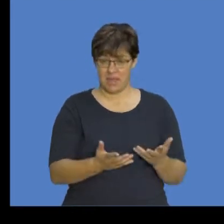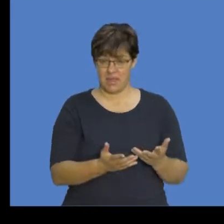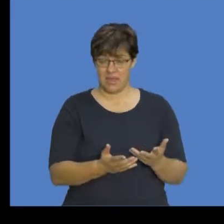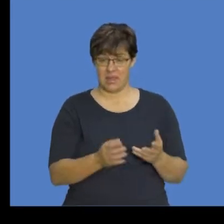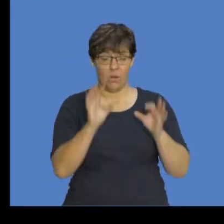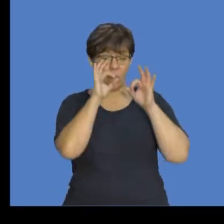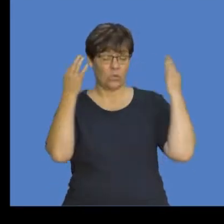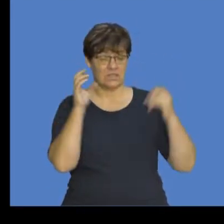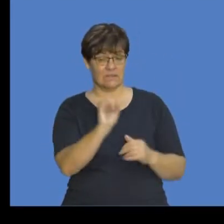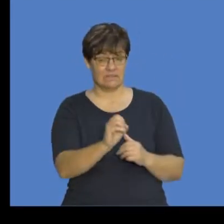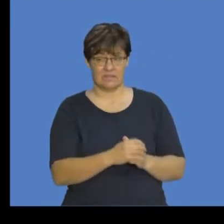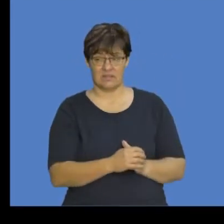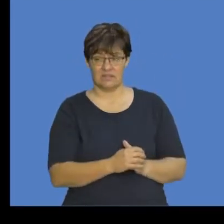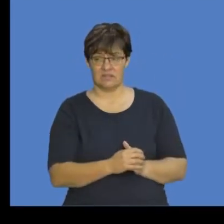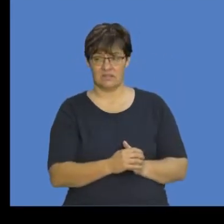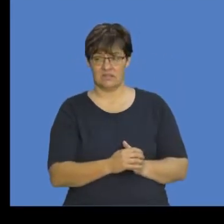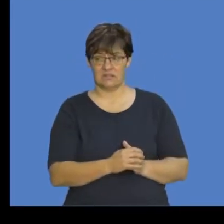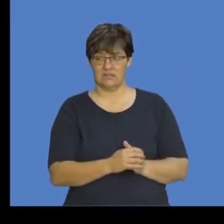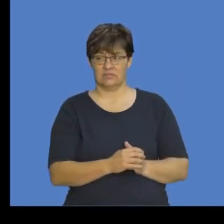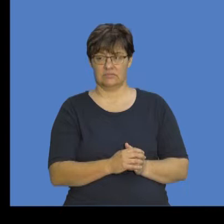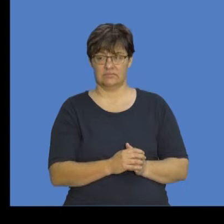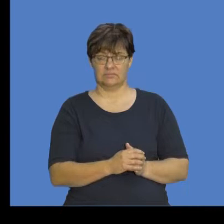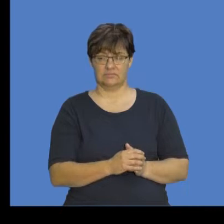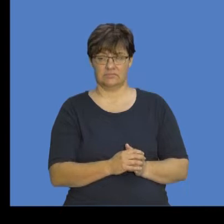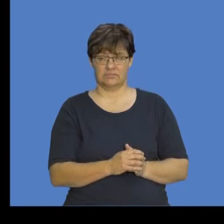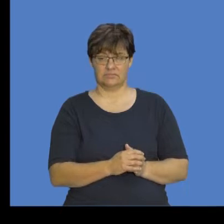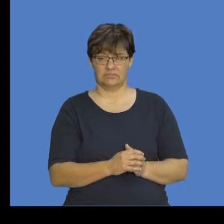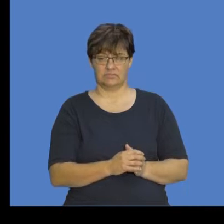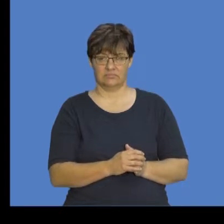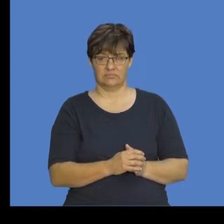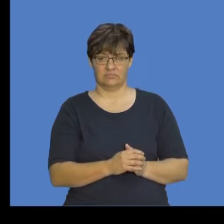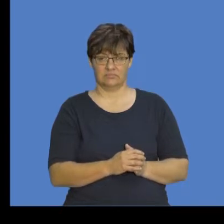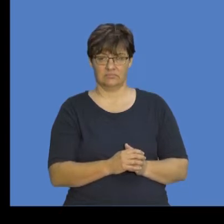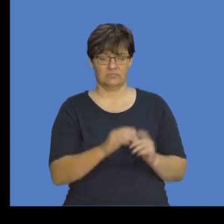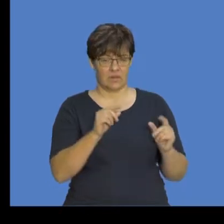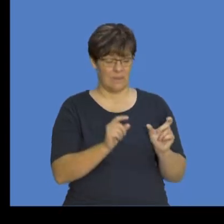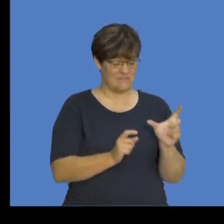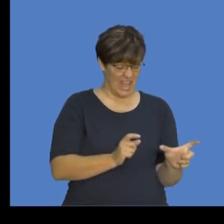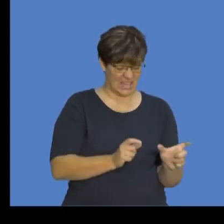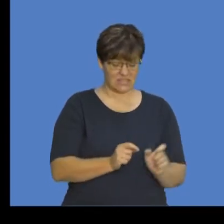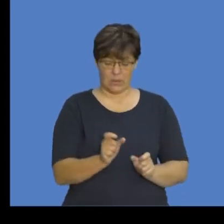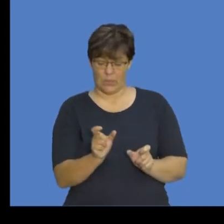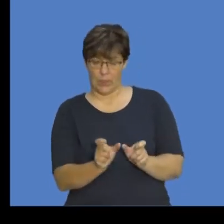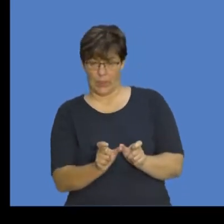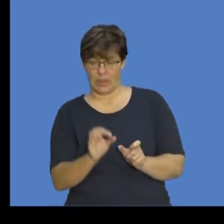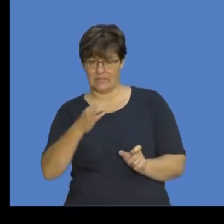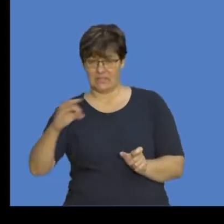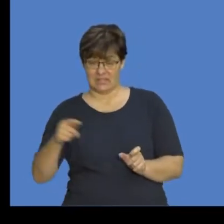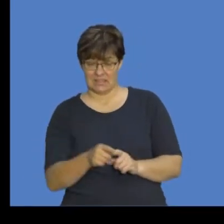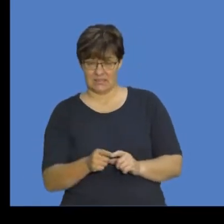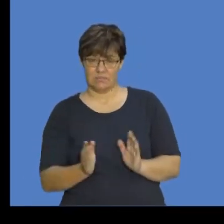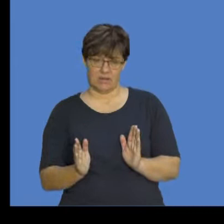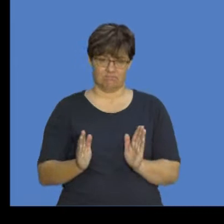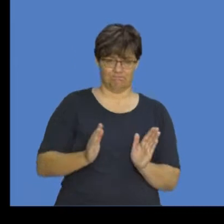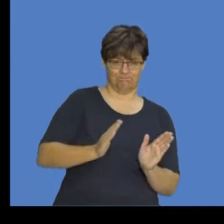a case of a whisker plot where we have a whisker plot. This is bigger, but this is